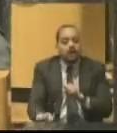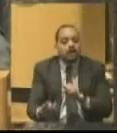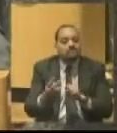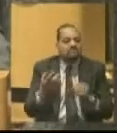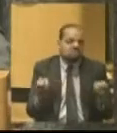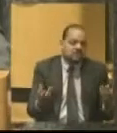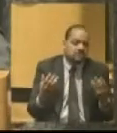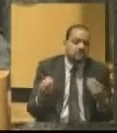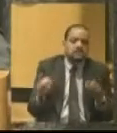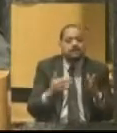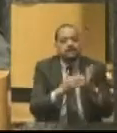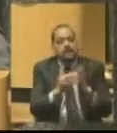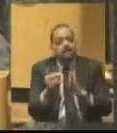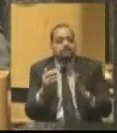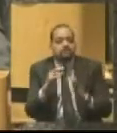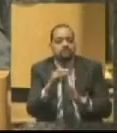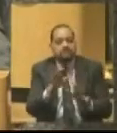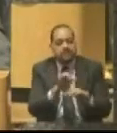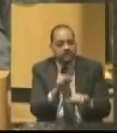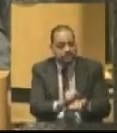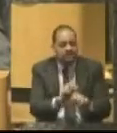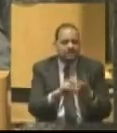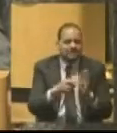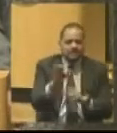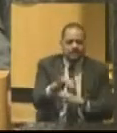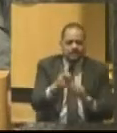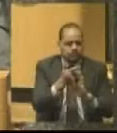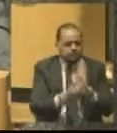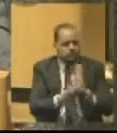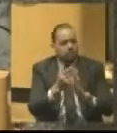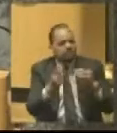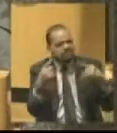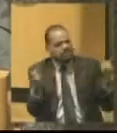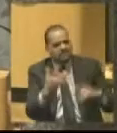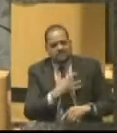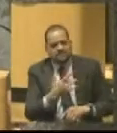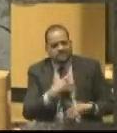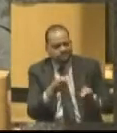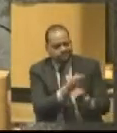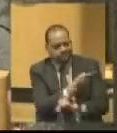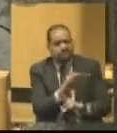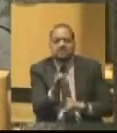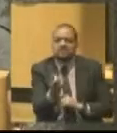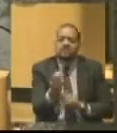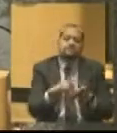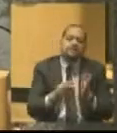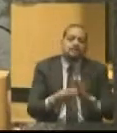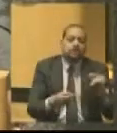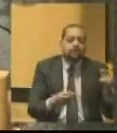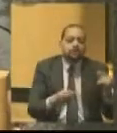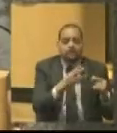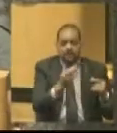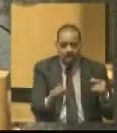the Emancipation Proclamation is doubly misleading. It's not merely that the Greeley and Emerson explanations for Lincoln's timing were